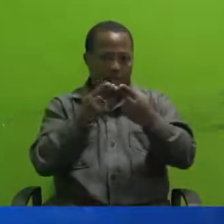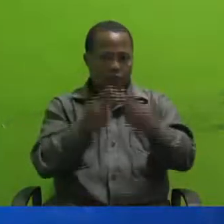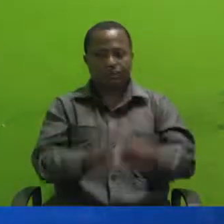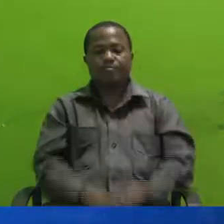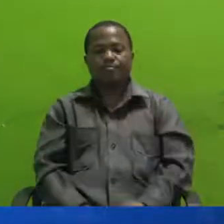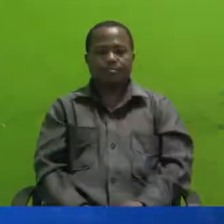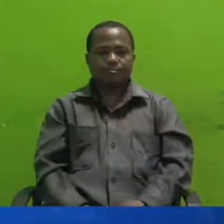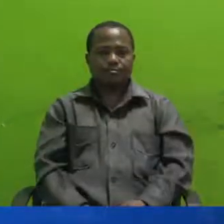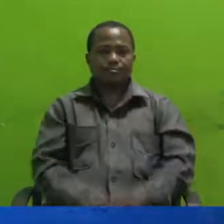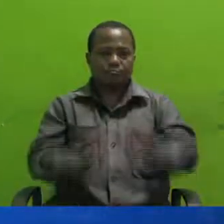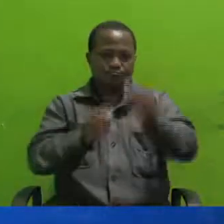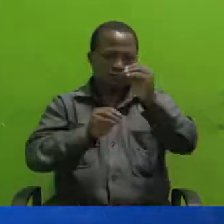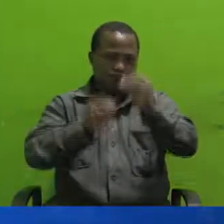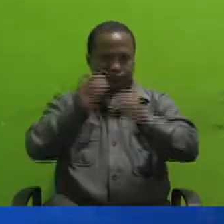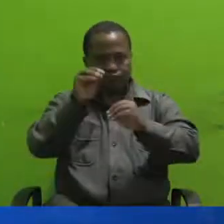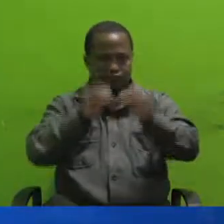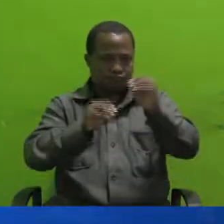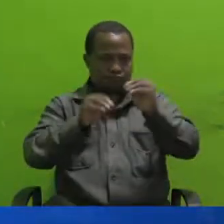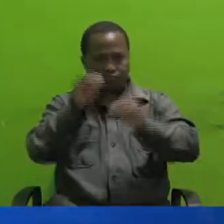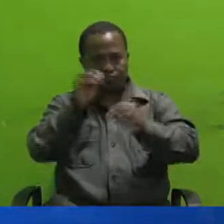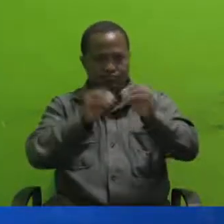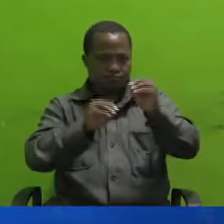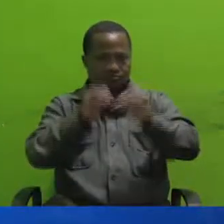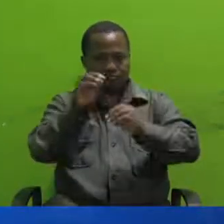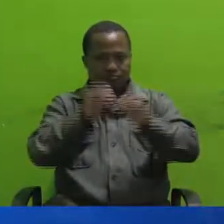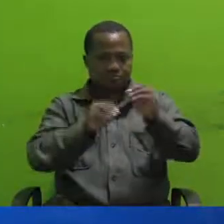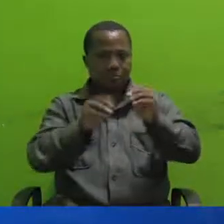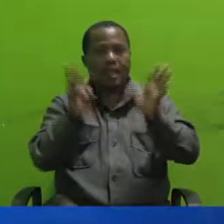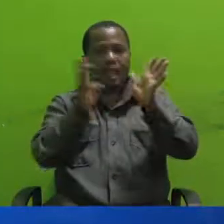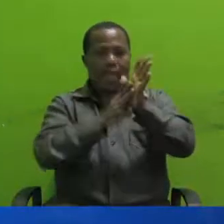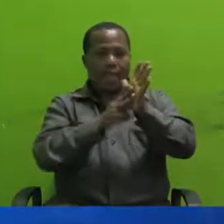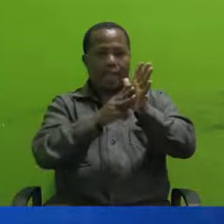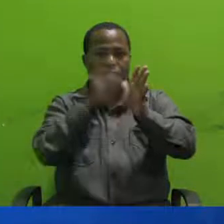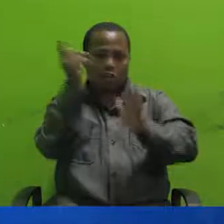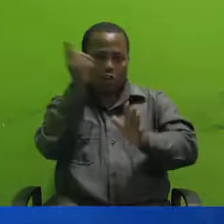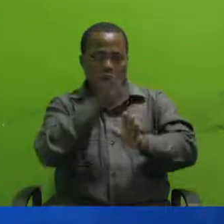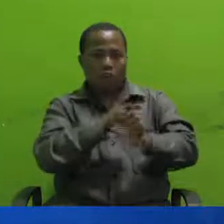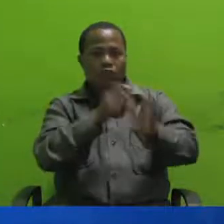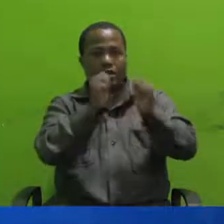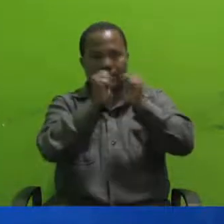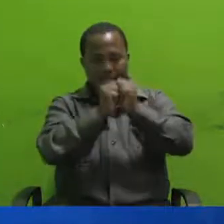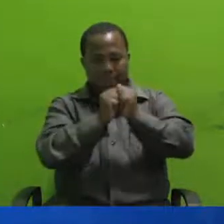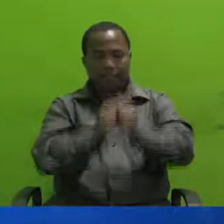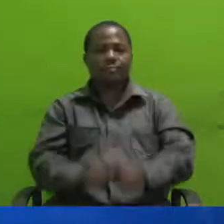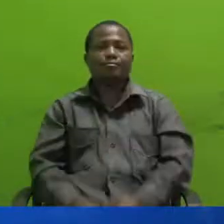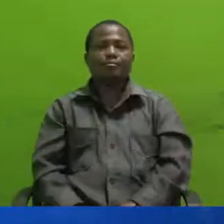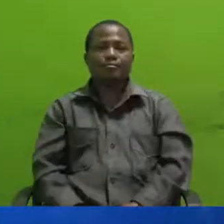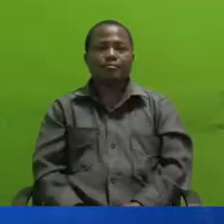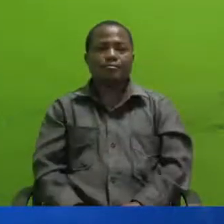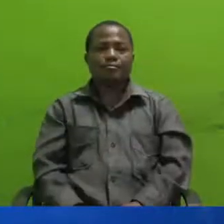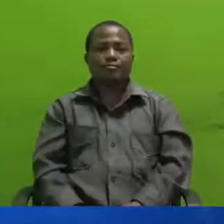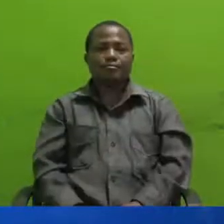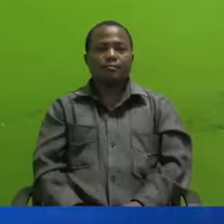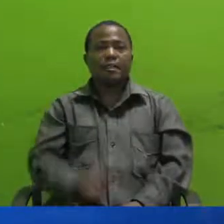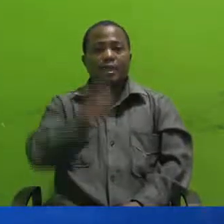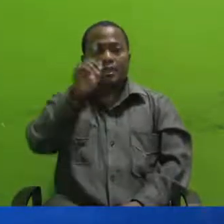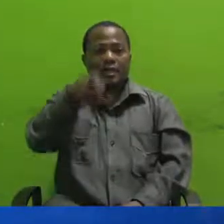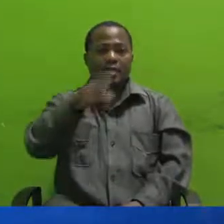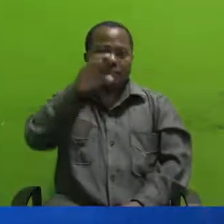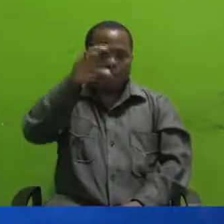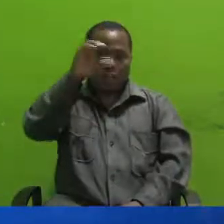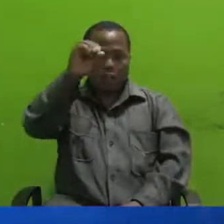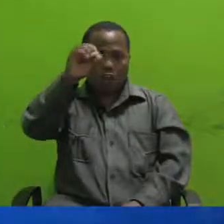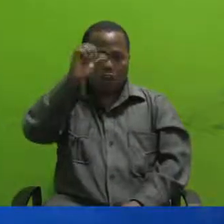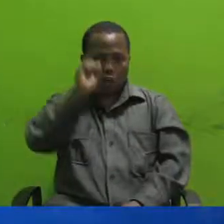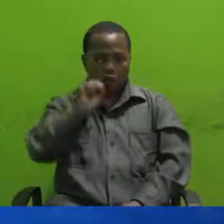to 8 over 10. So that is